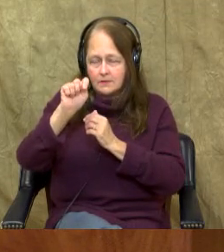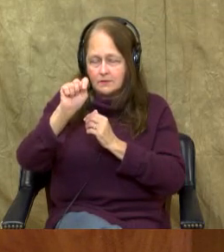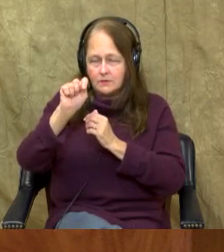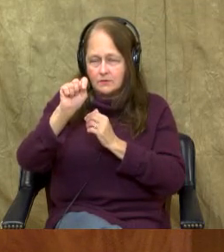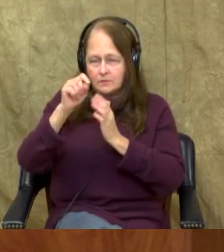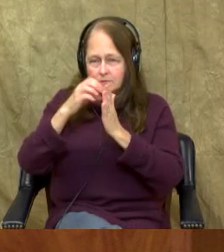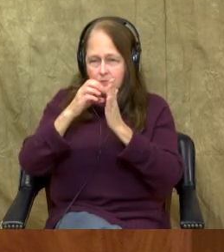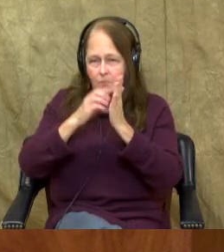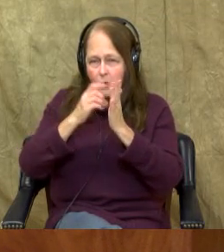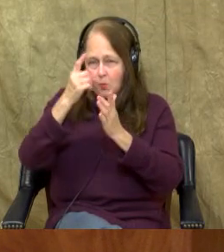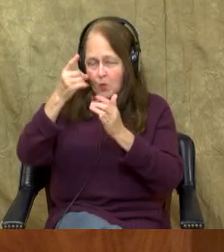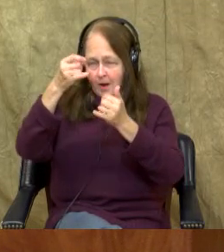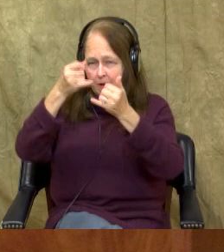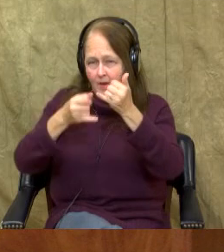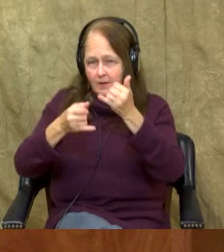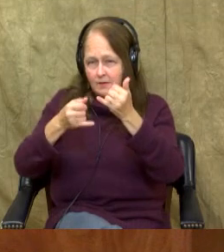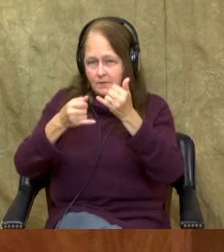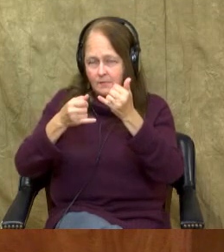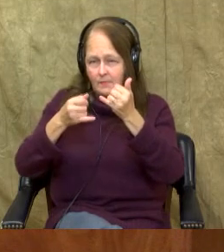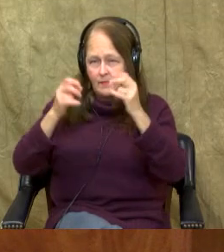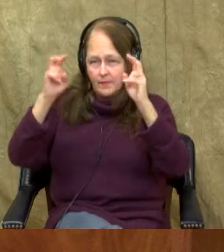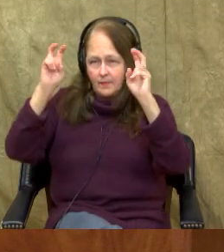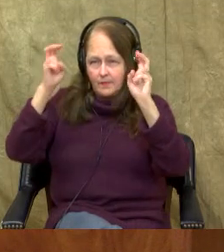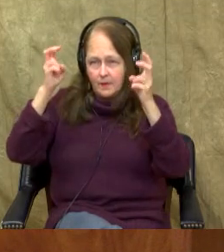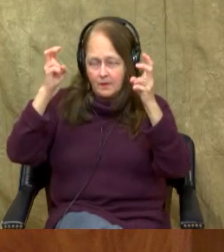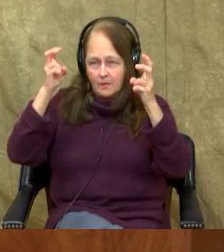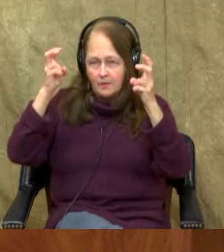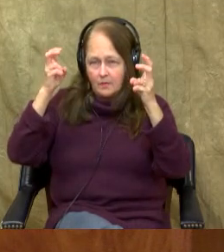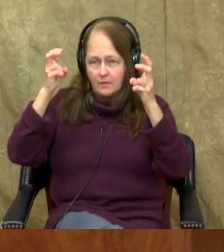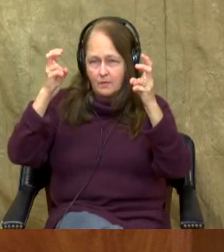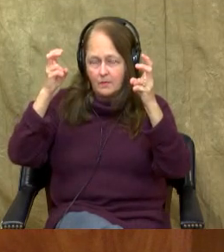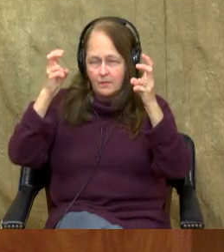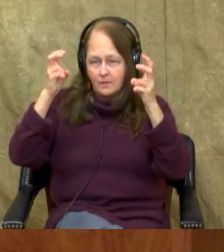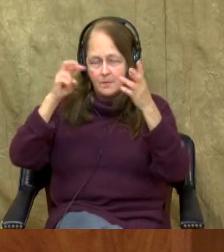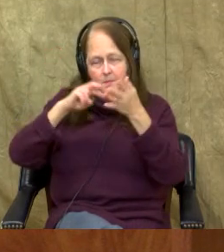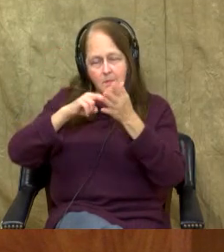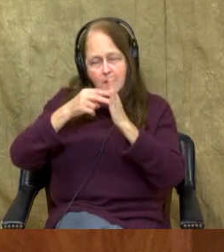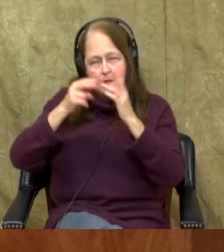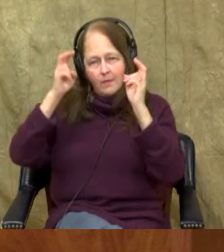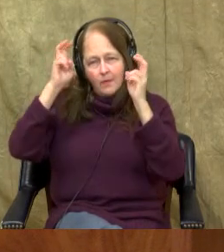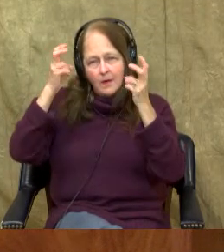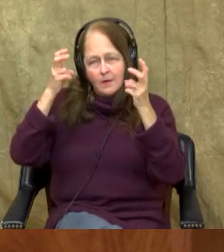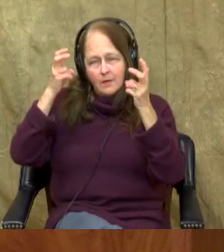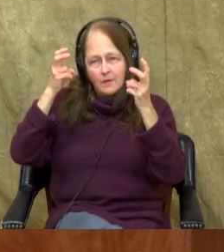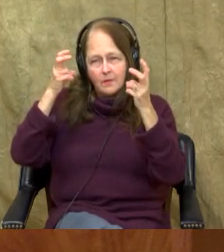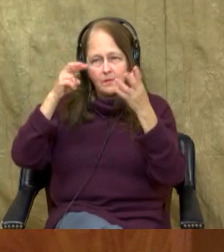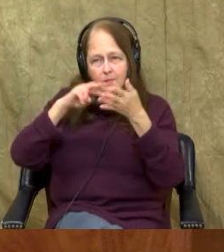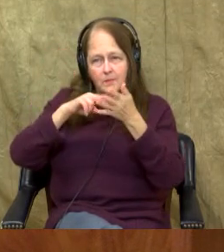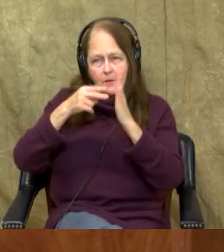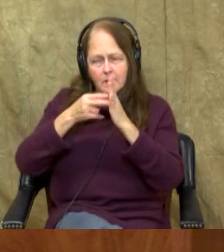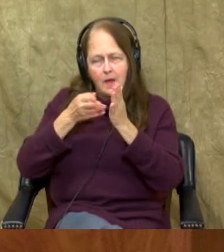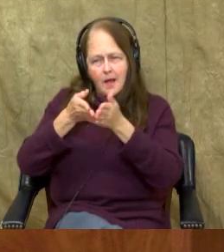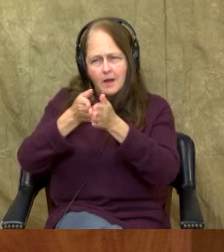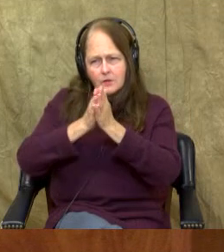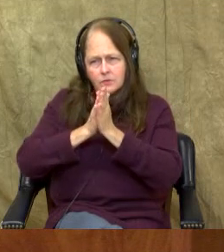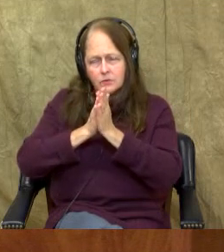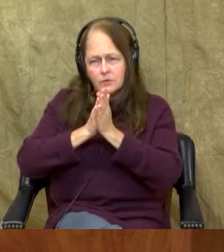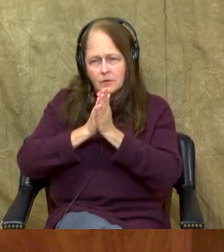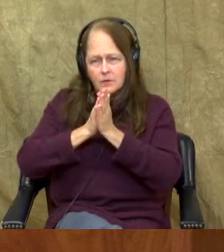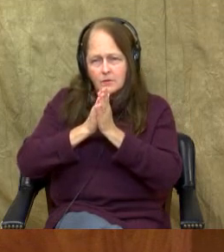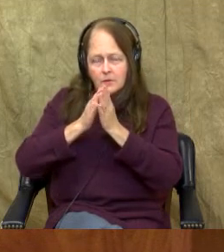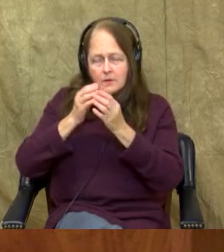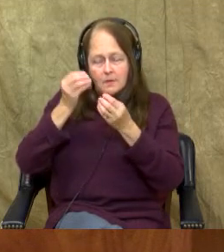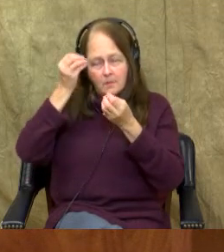One last thing we want to discuss is a theme. We just want to recall what a theme is. What is a theme, you ask? Theme